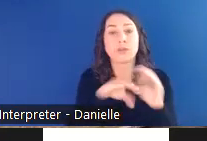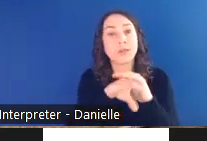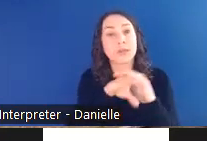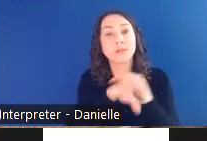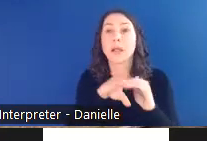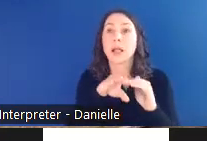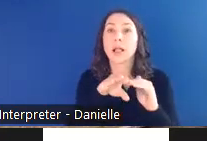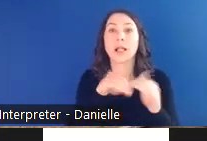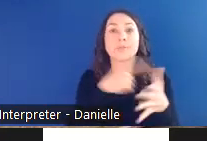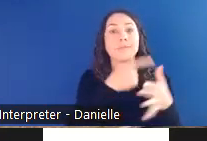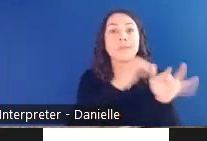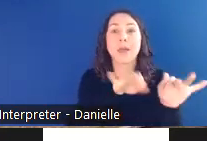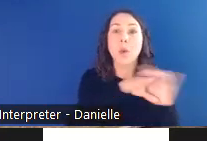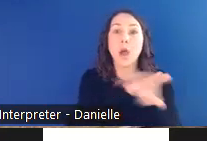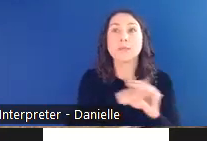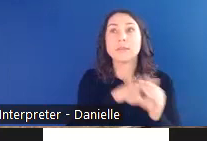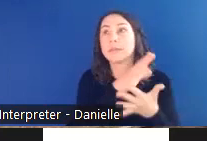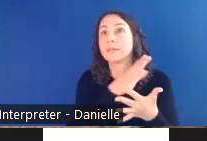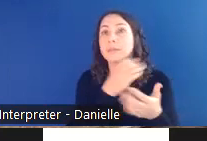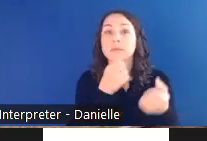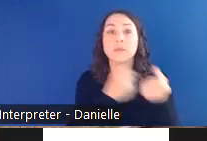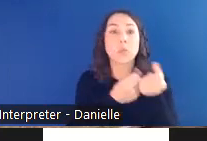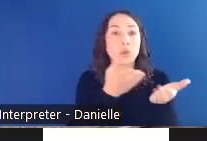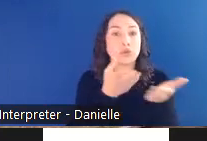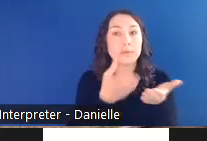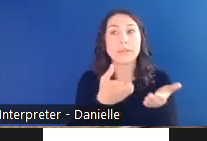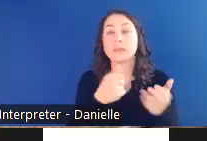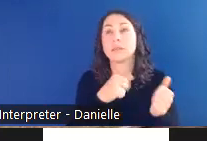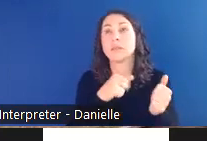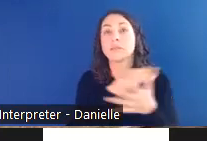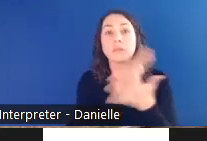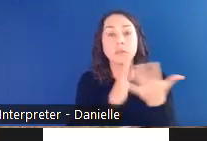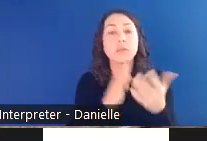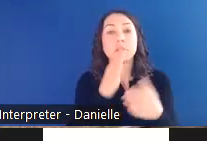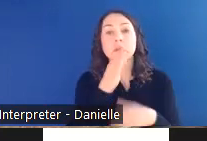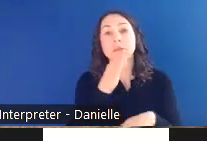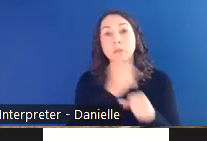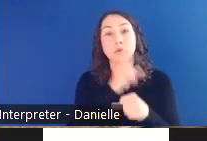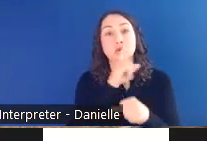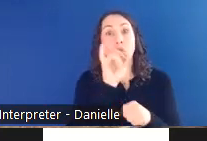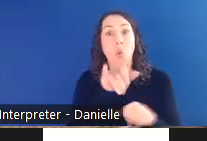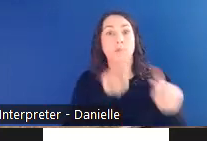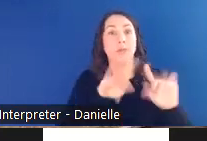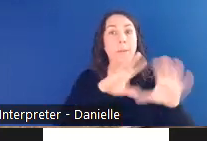language access and support services in order to better serve those